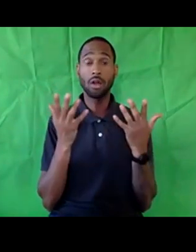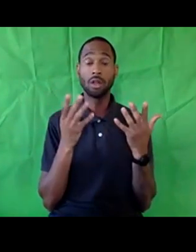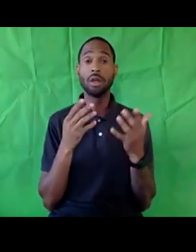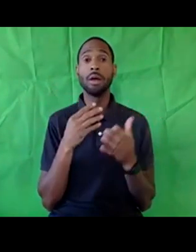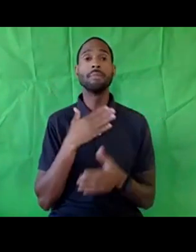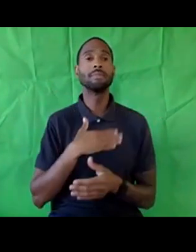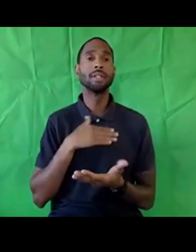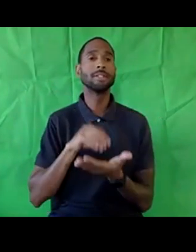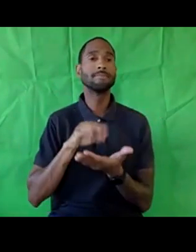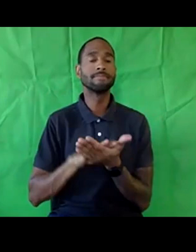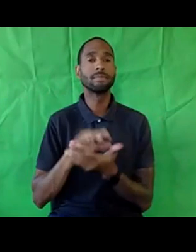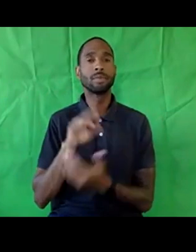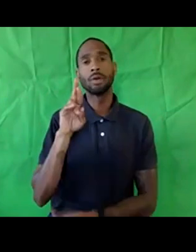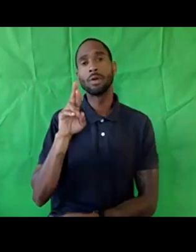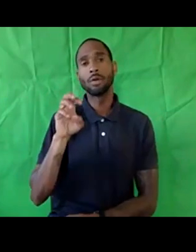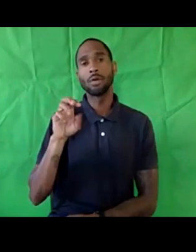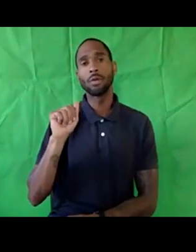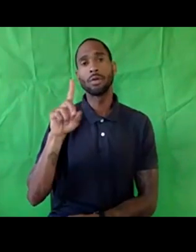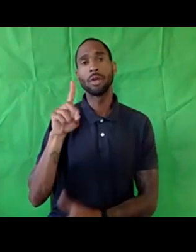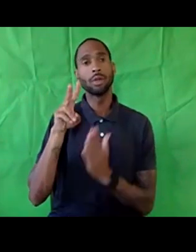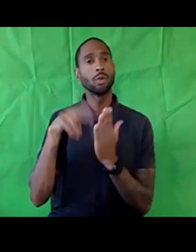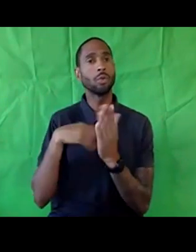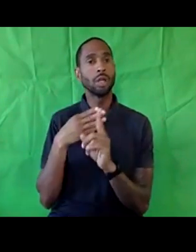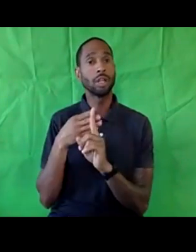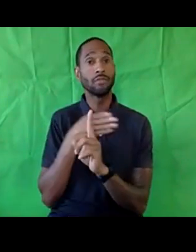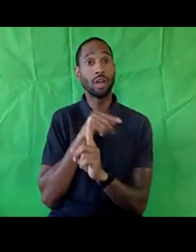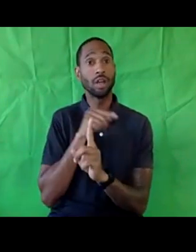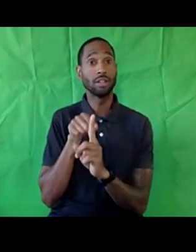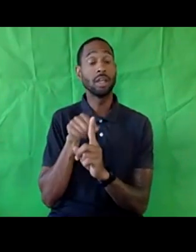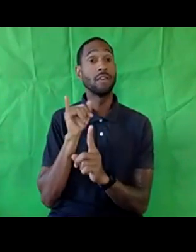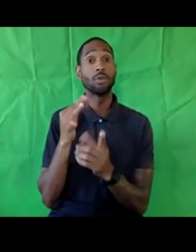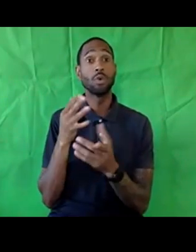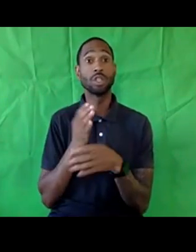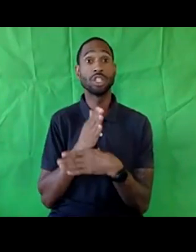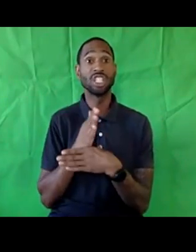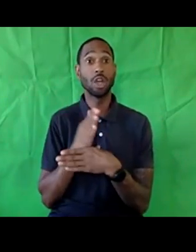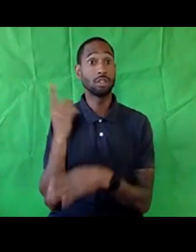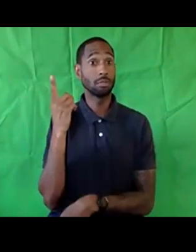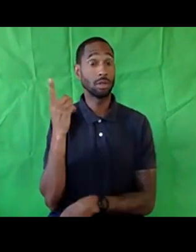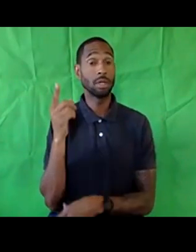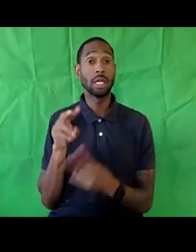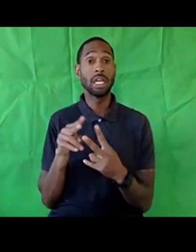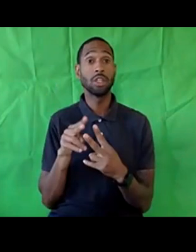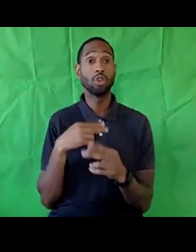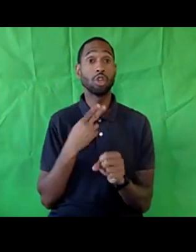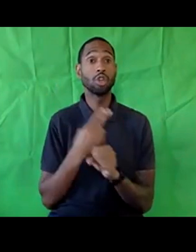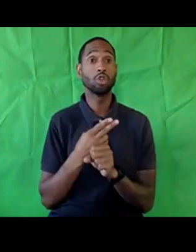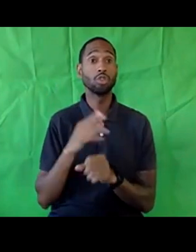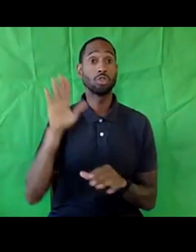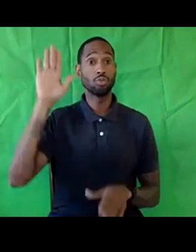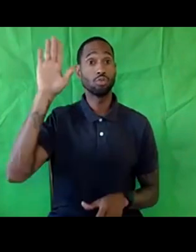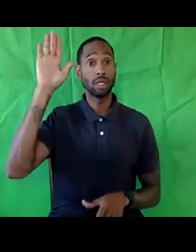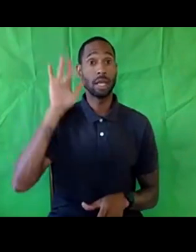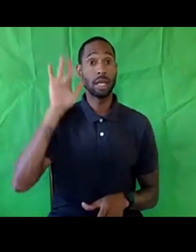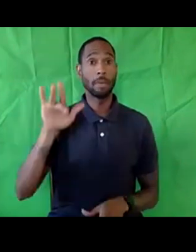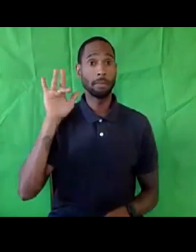read in front of it. And then if you'd like to share something out loud, you can either use the raise hand